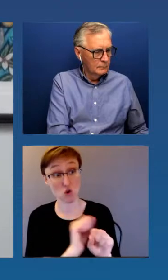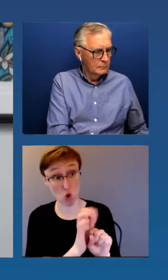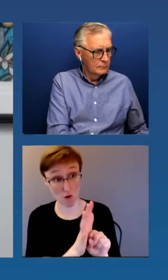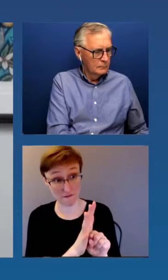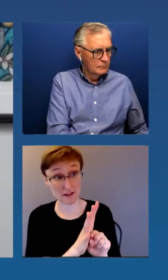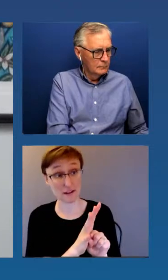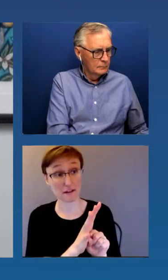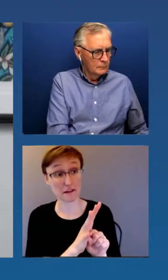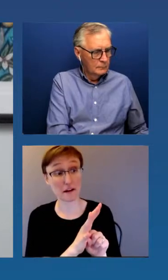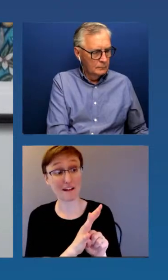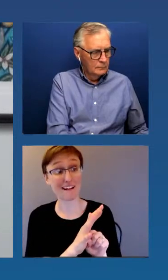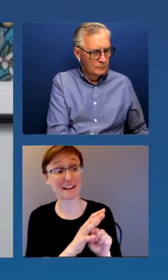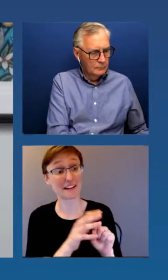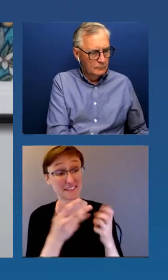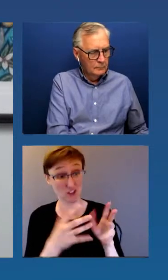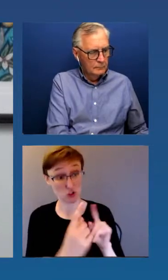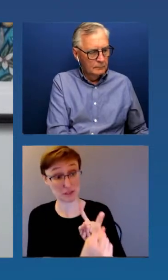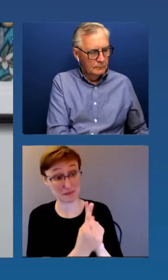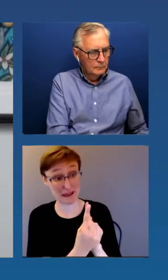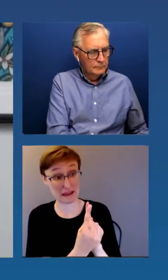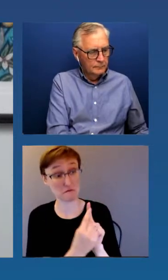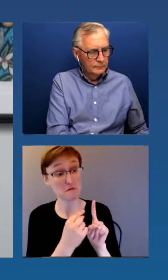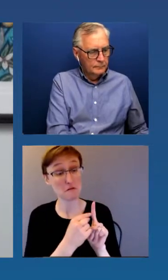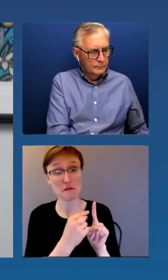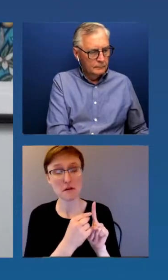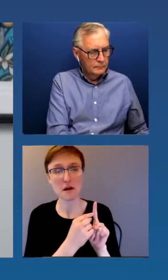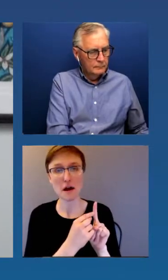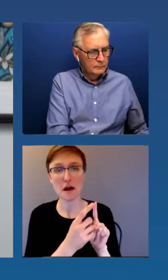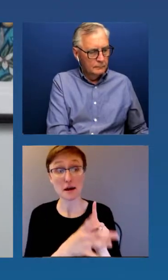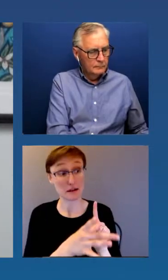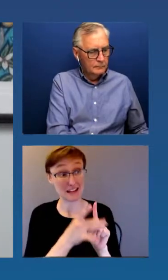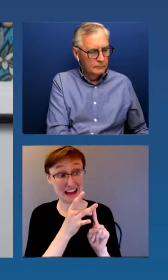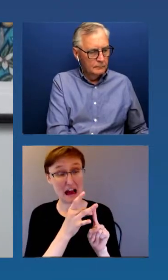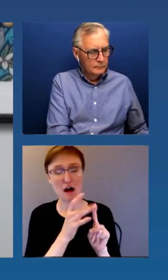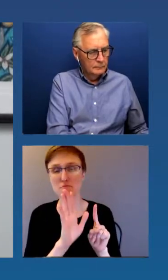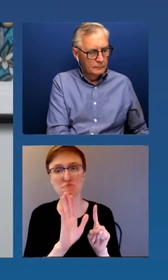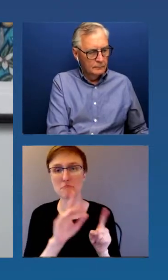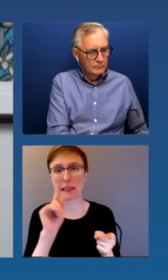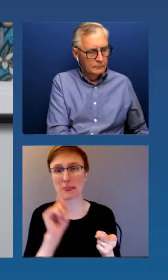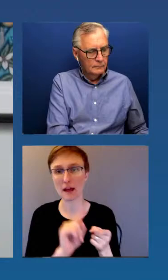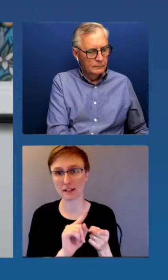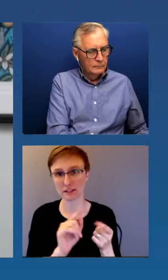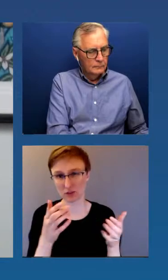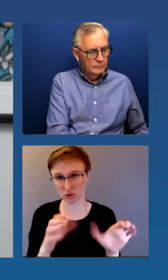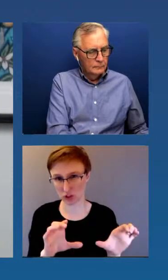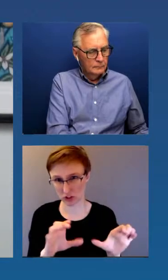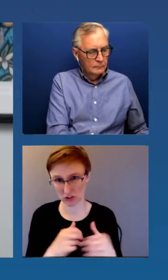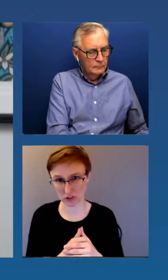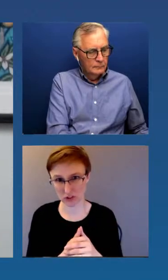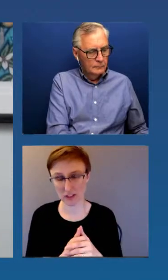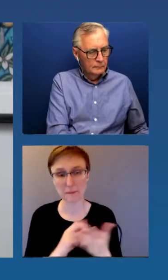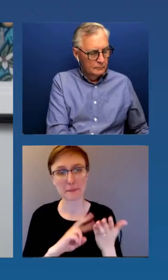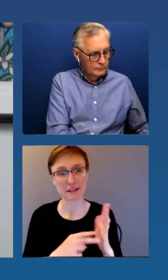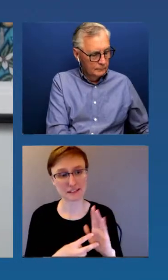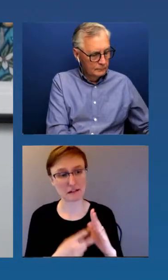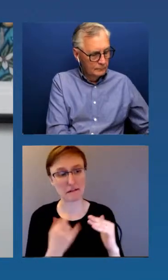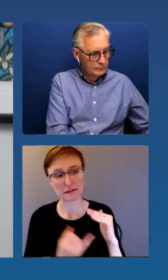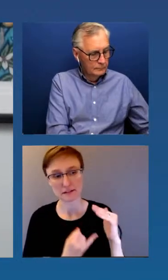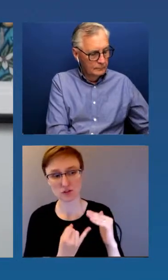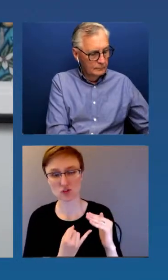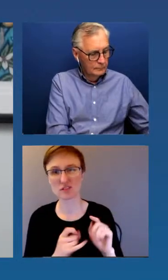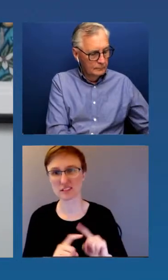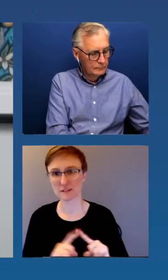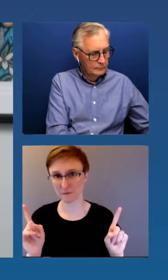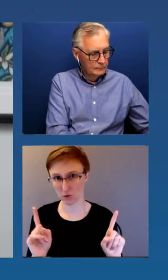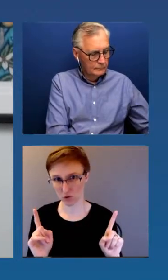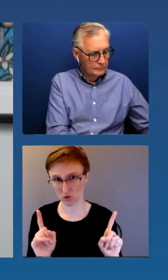likely to actually develop the infection. And so we can treat them differently when it comes to isolation. So